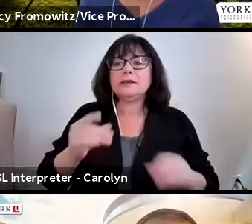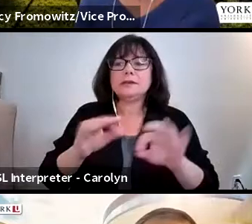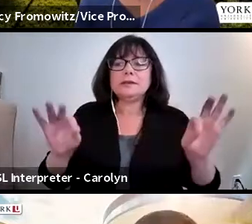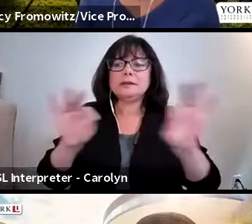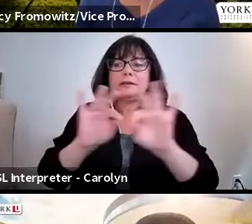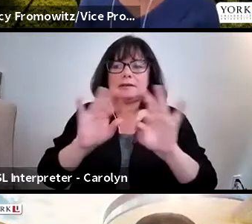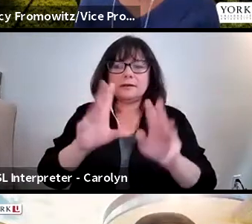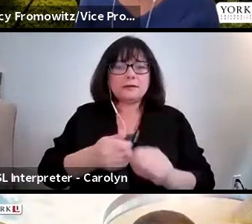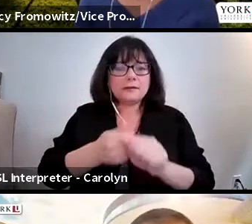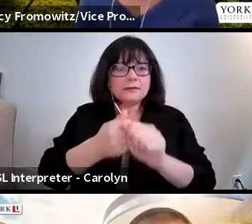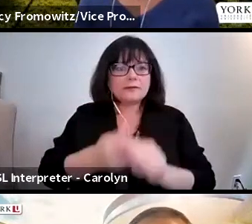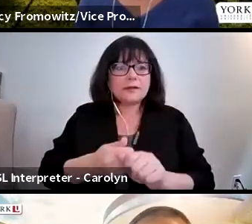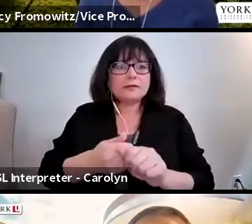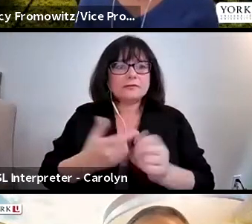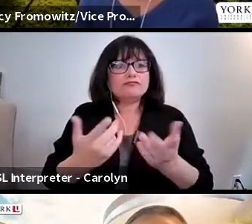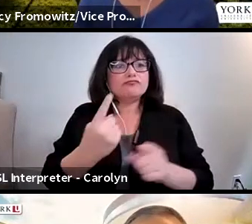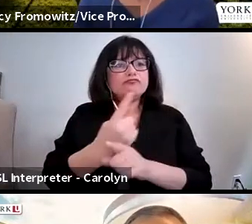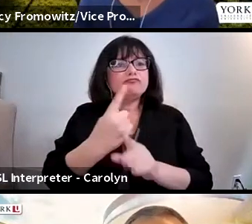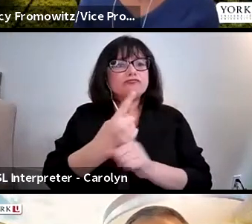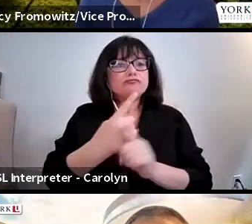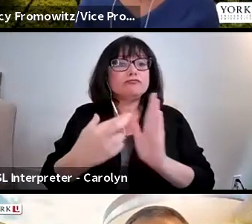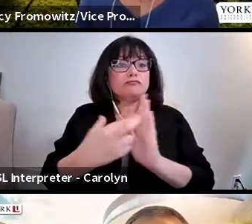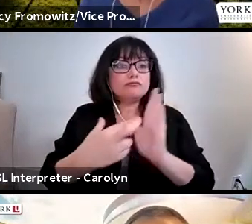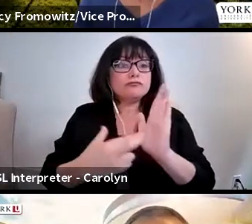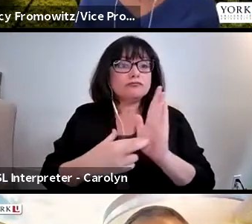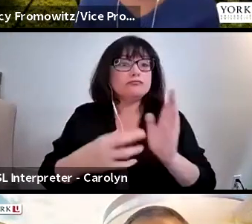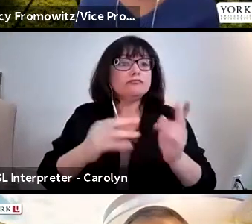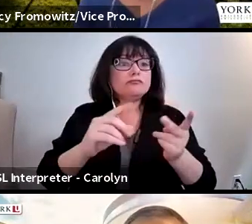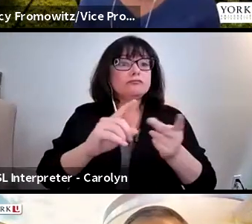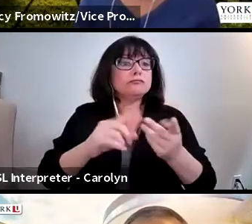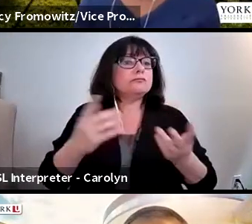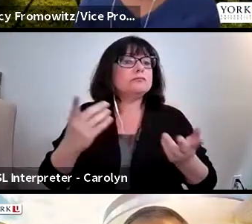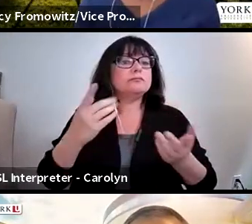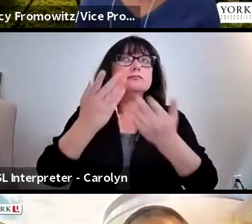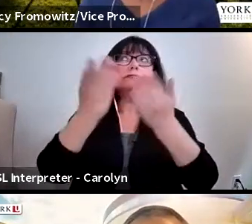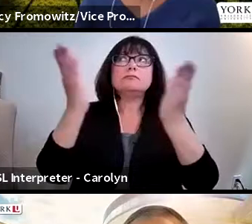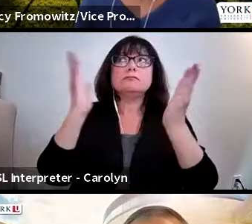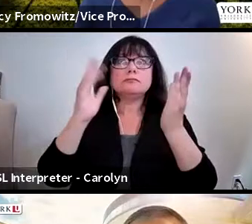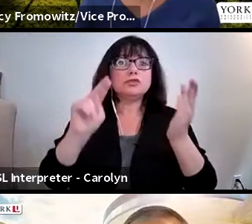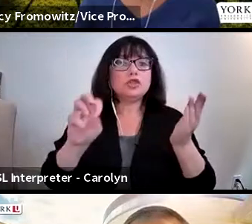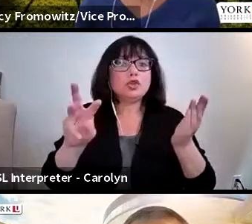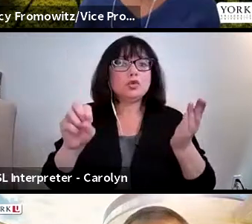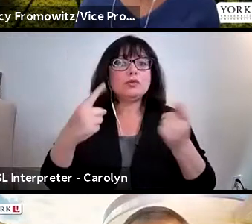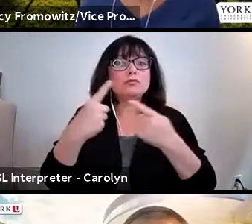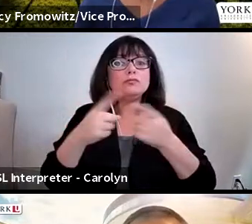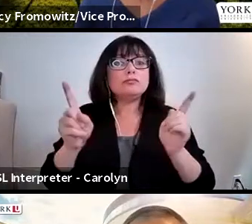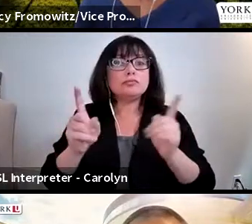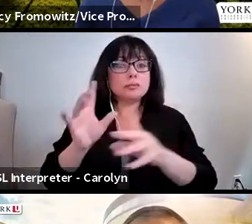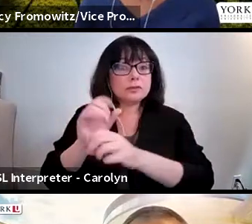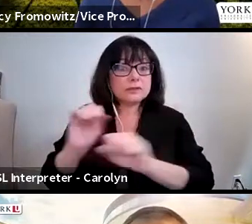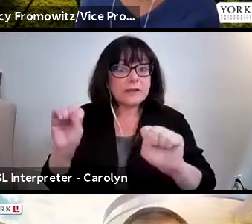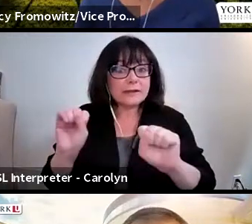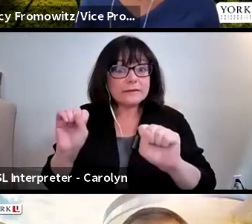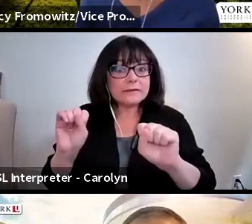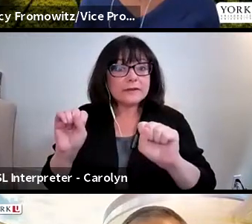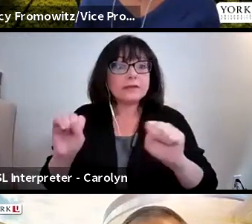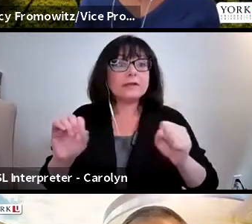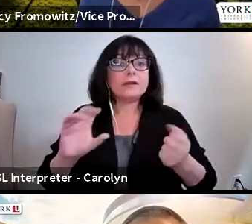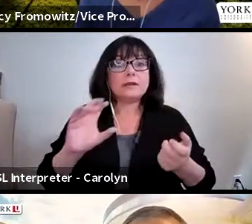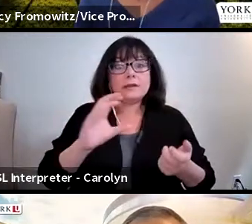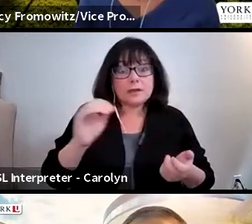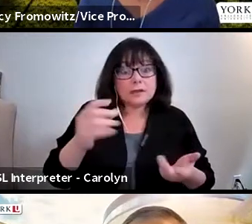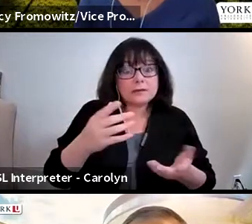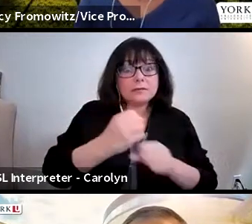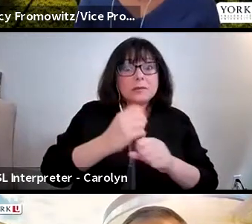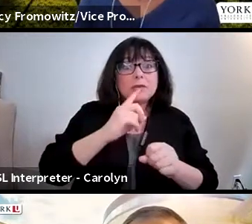advice is about what's safe and what the university is asking of community members around screening, around PPE, and